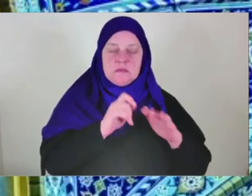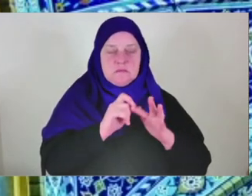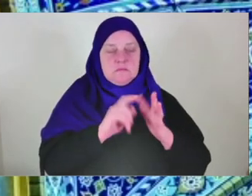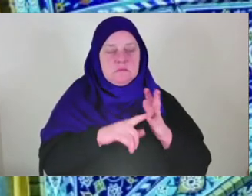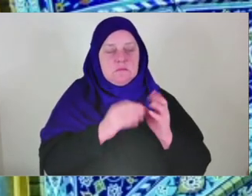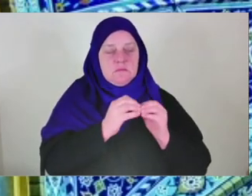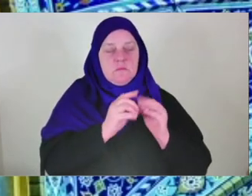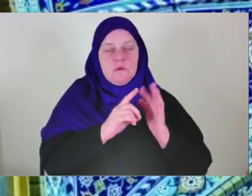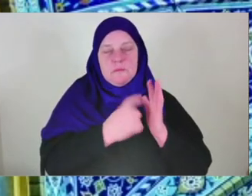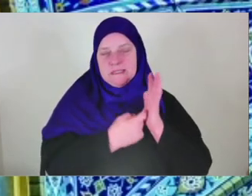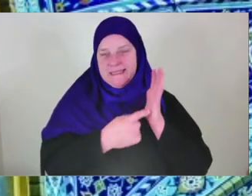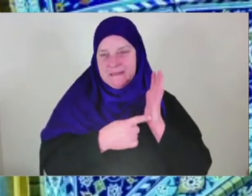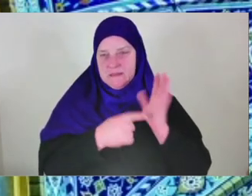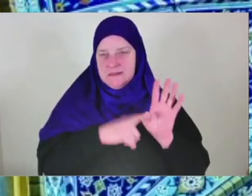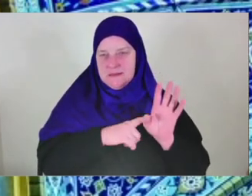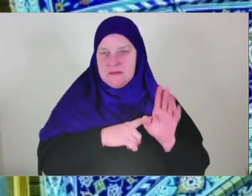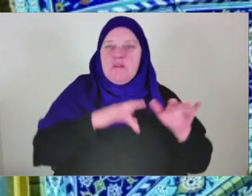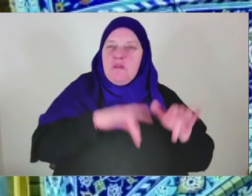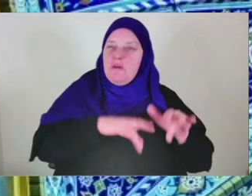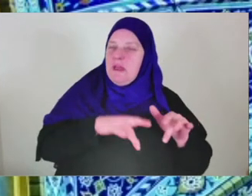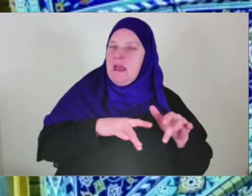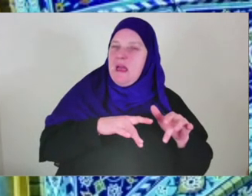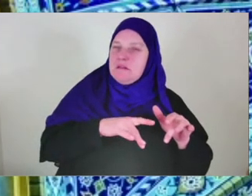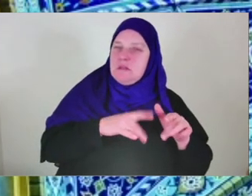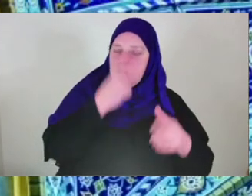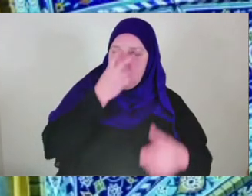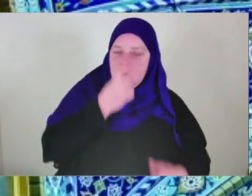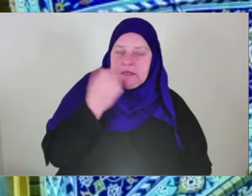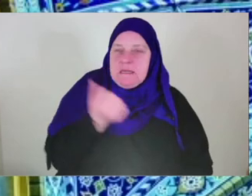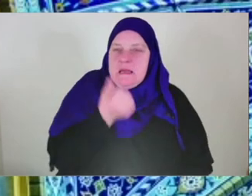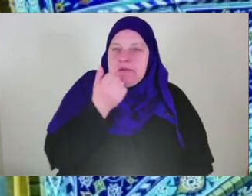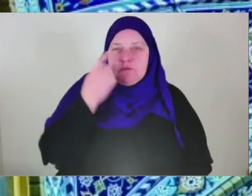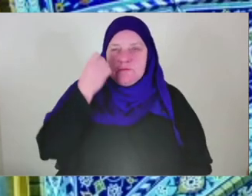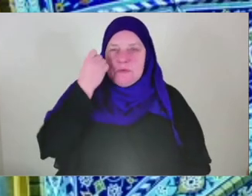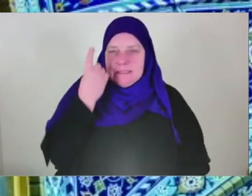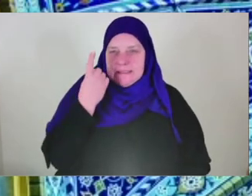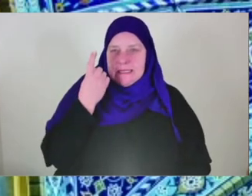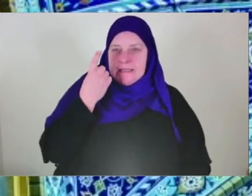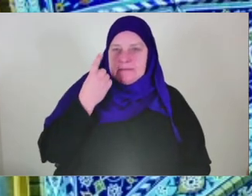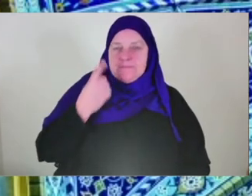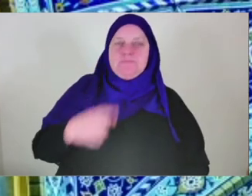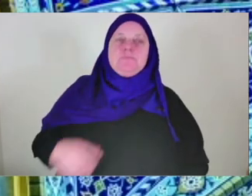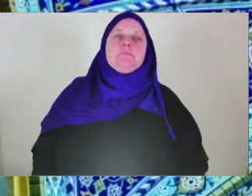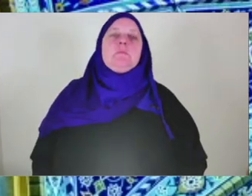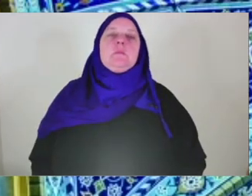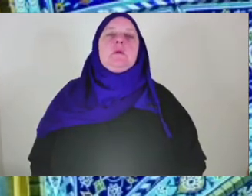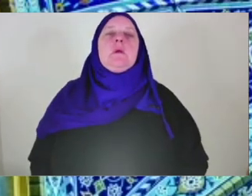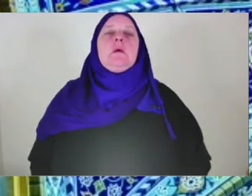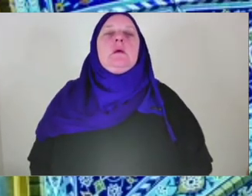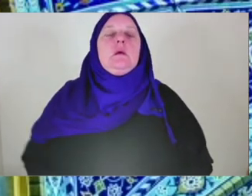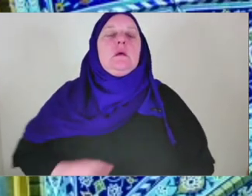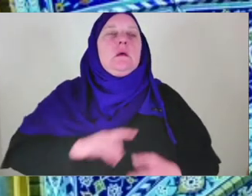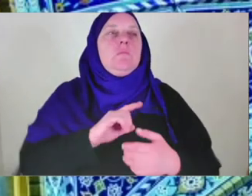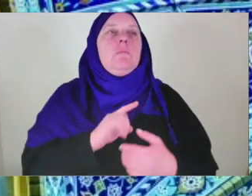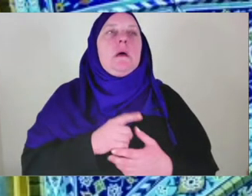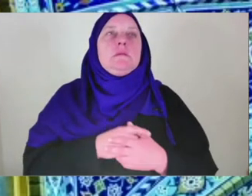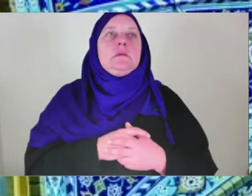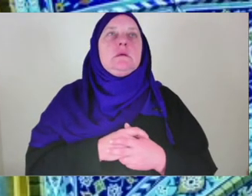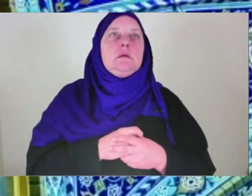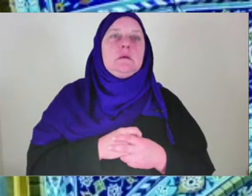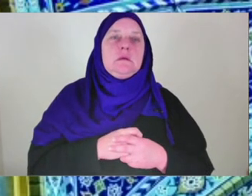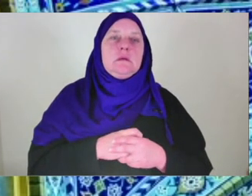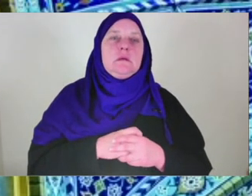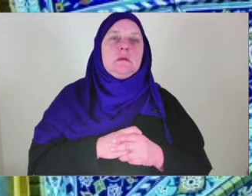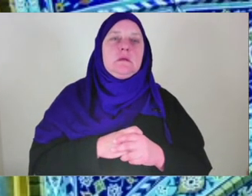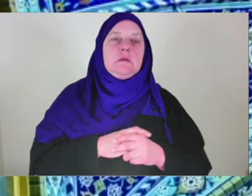of khums on him, as there is no obligation of salat on him. Ayatollah Sistani, however, he says that khums applies on him, but because him or